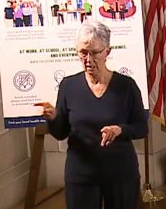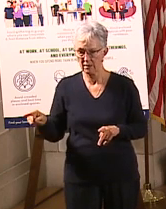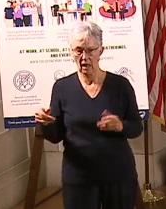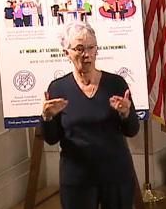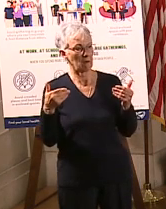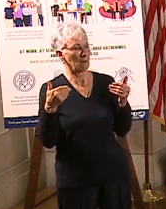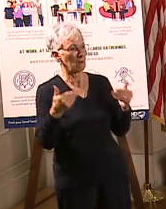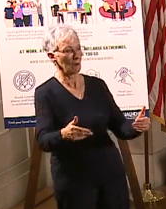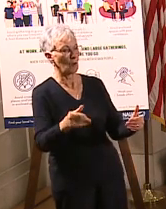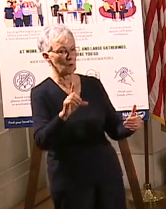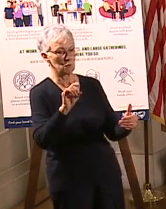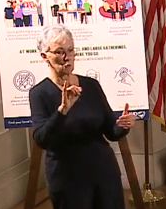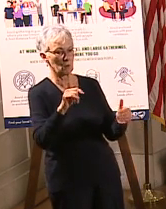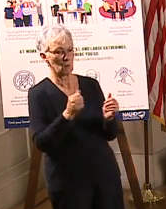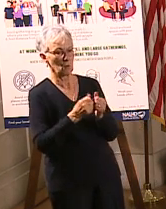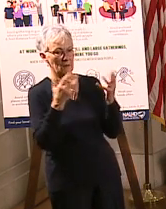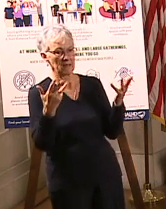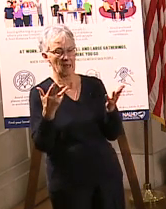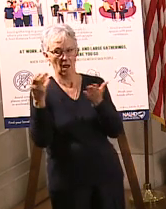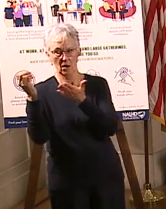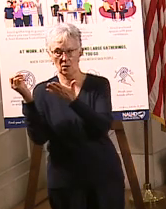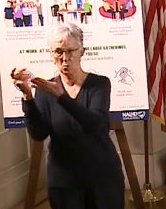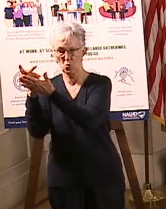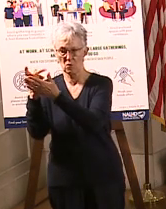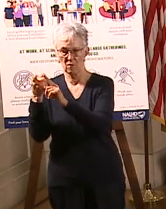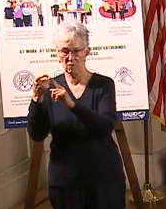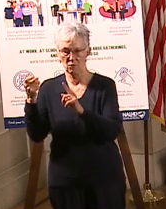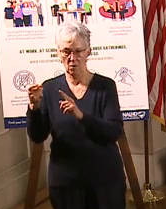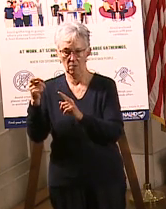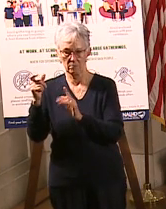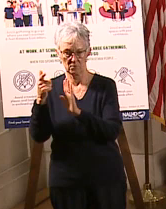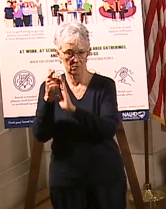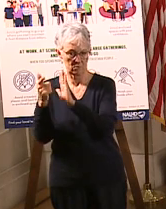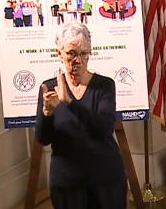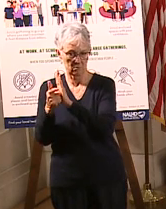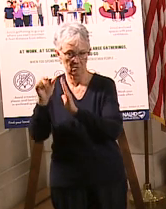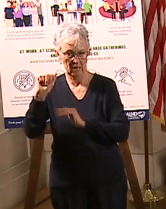seeking approval from the attorney generals, and so it's very concerning.